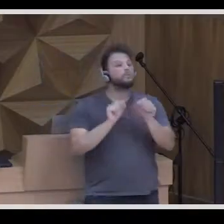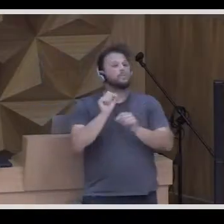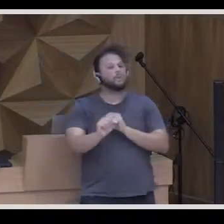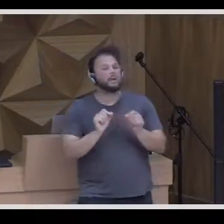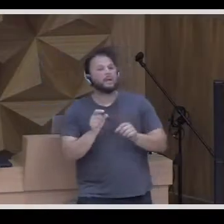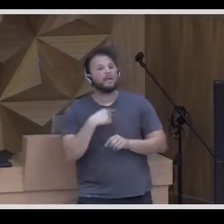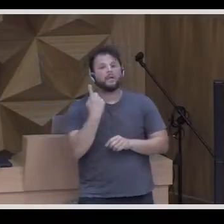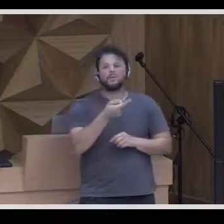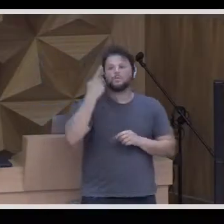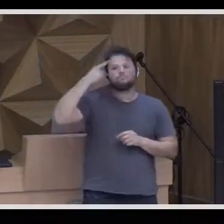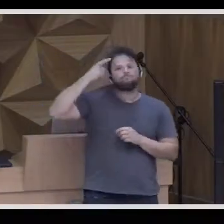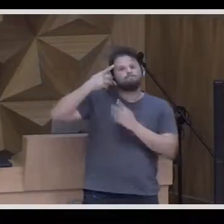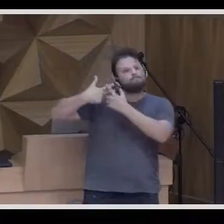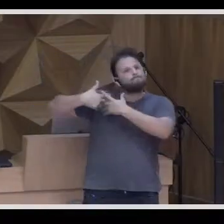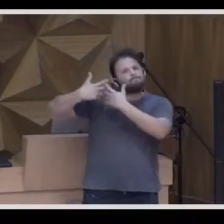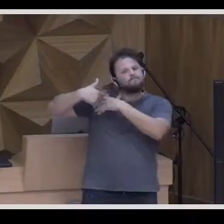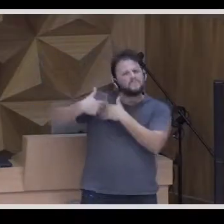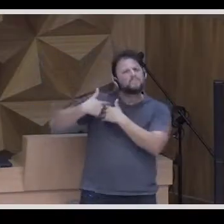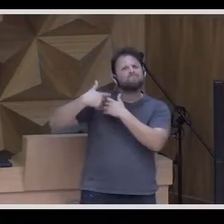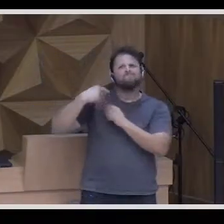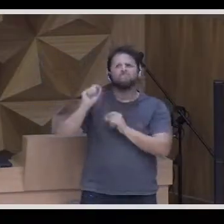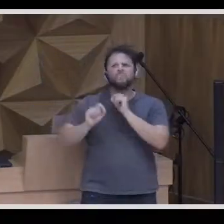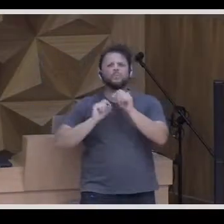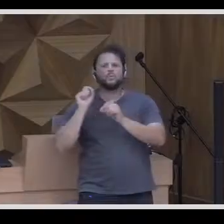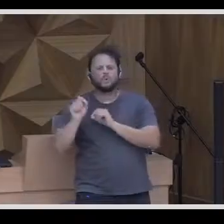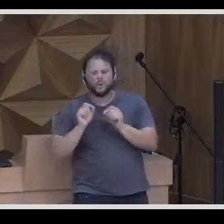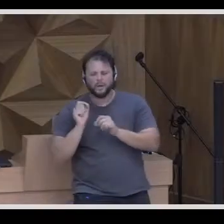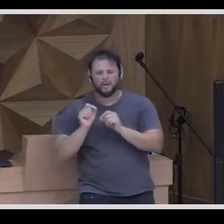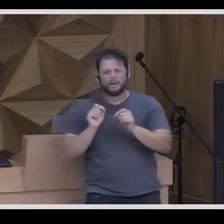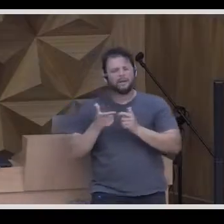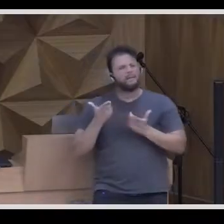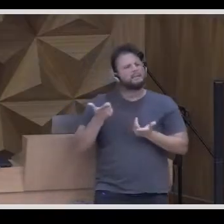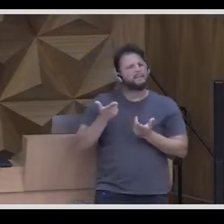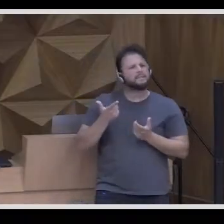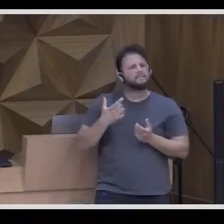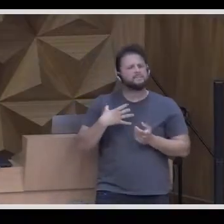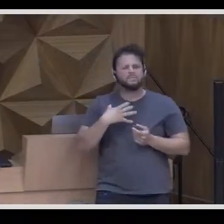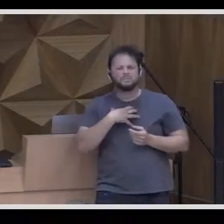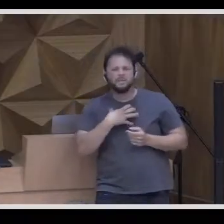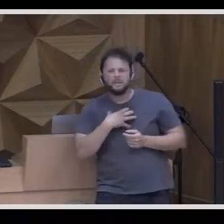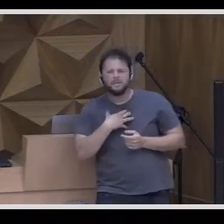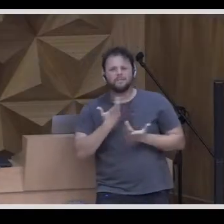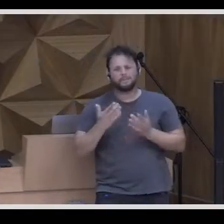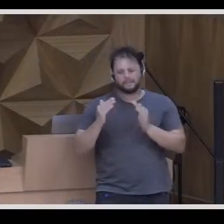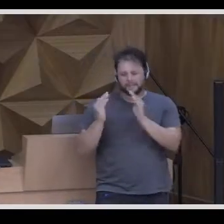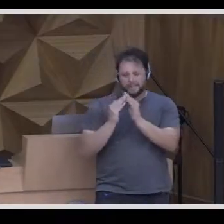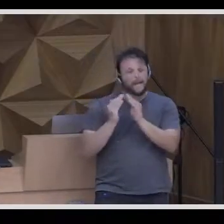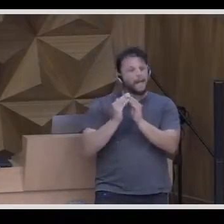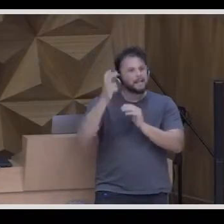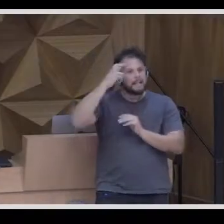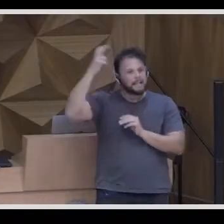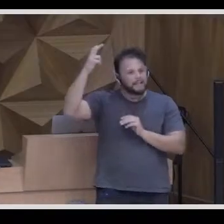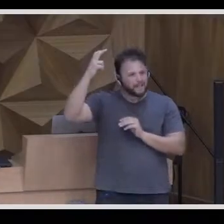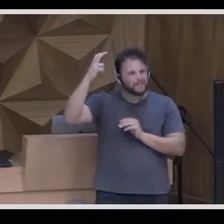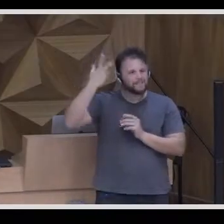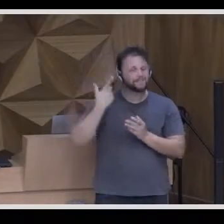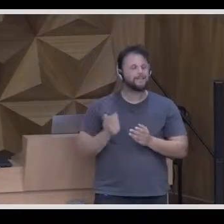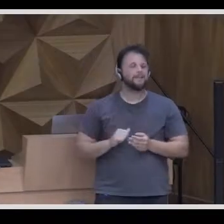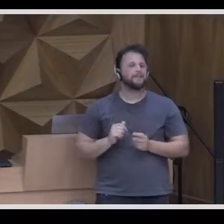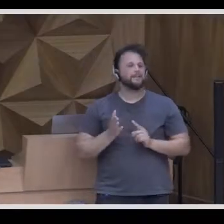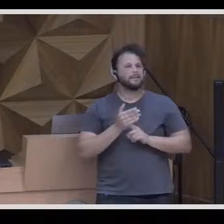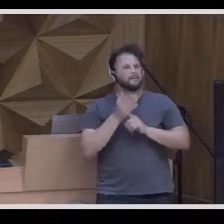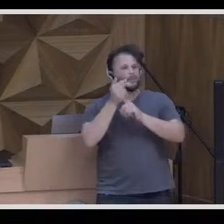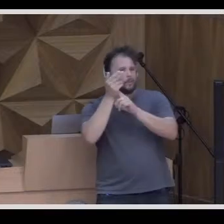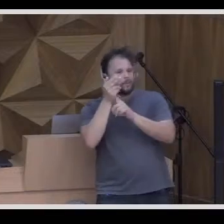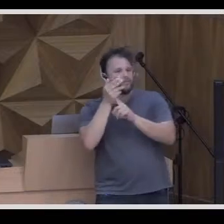hugely researched area, and the kinds of technology that people were thinking about putting in smart homes, the kind of the monitoring